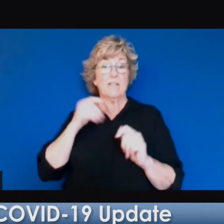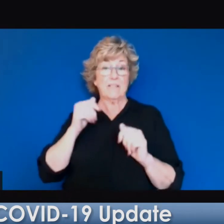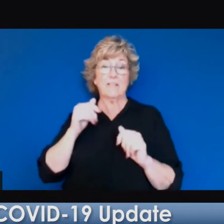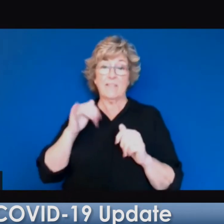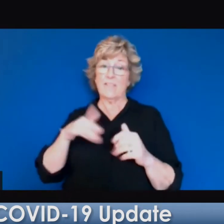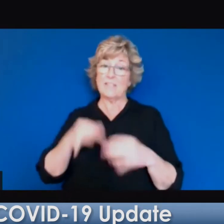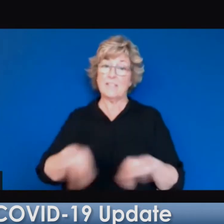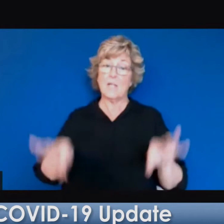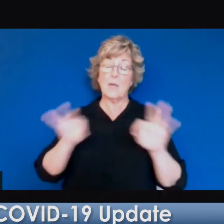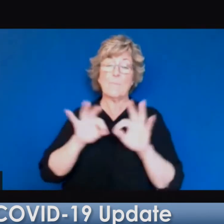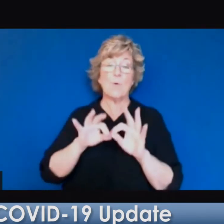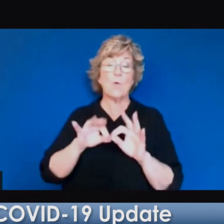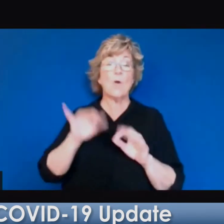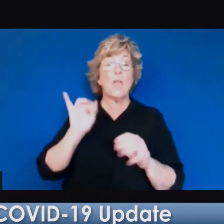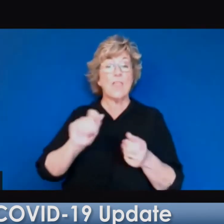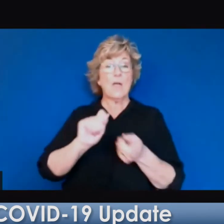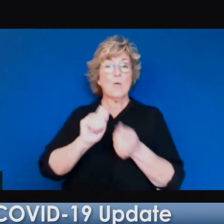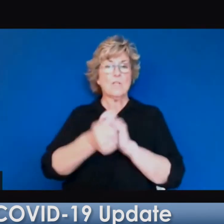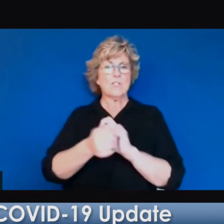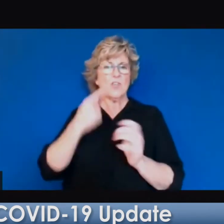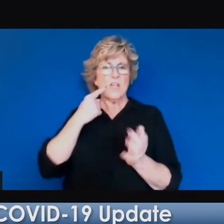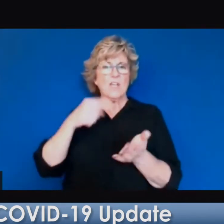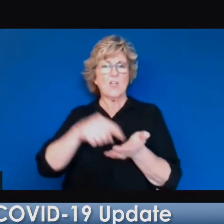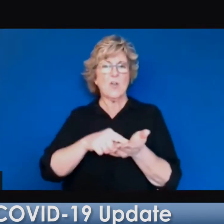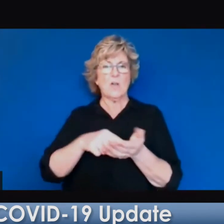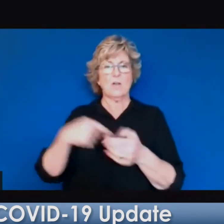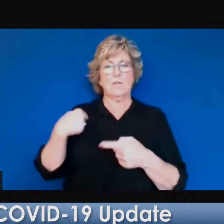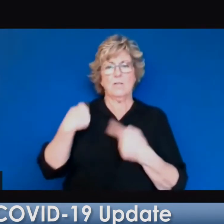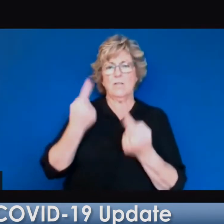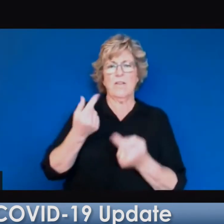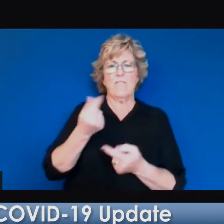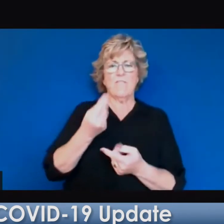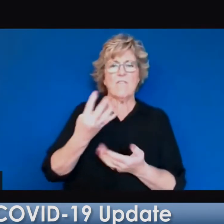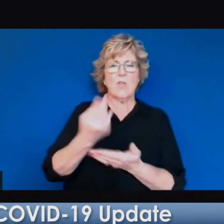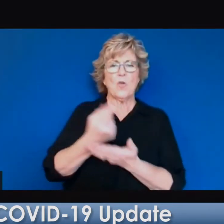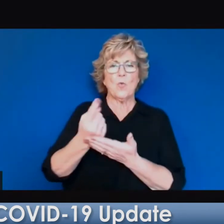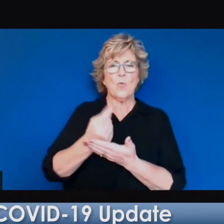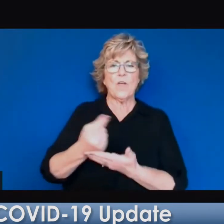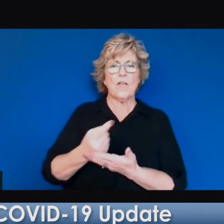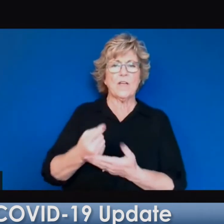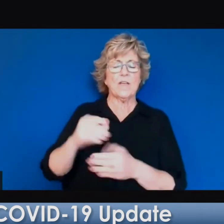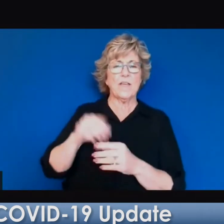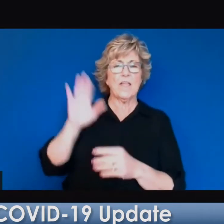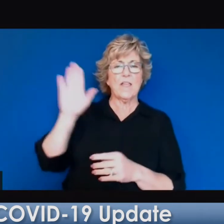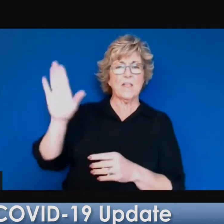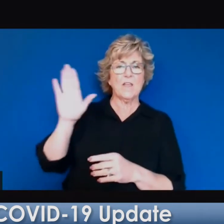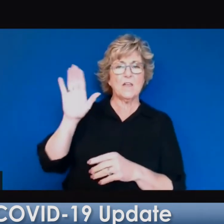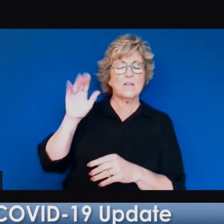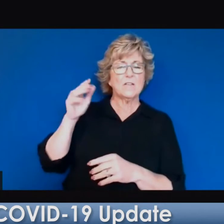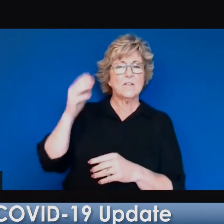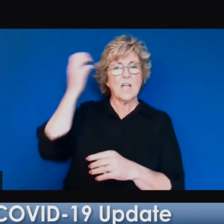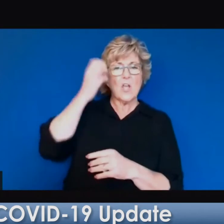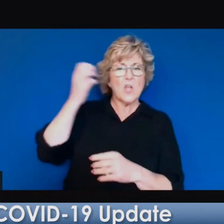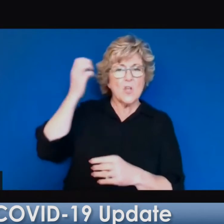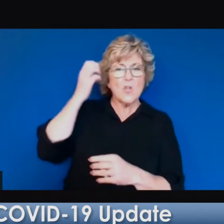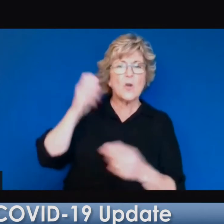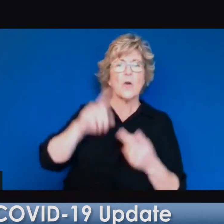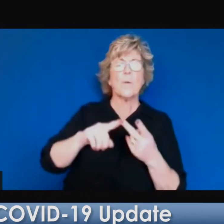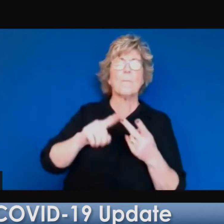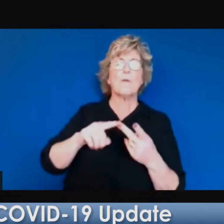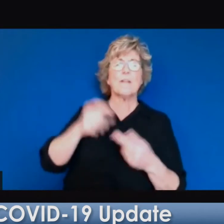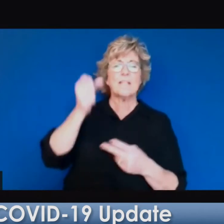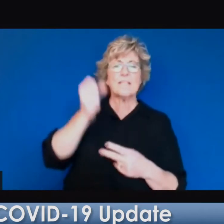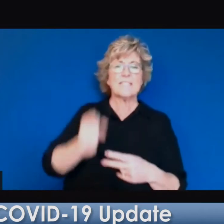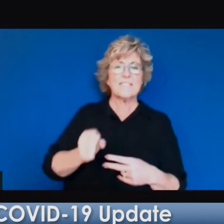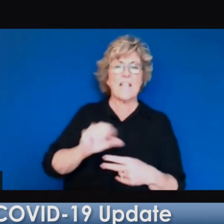this is a change that was noticed over the past many weeks in the UK, also in South Africa, and seen in